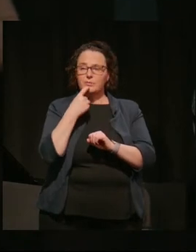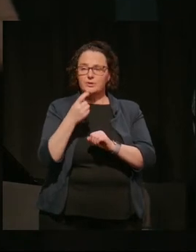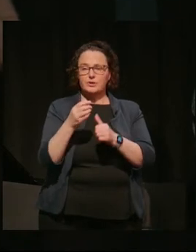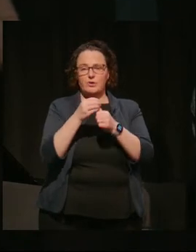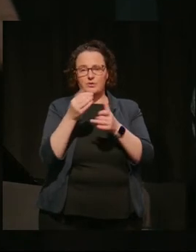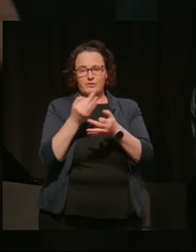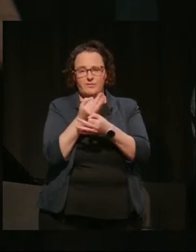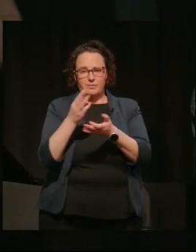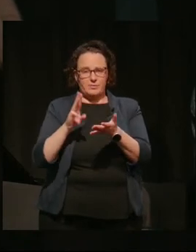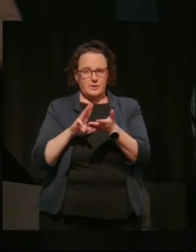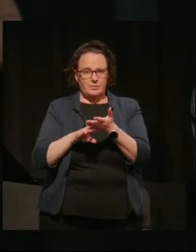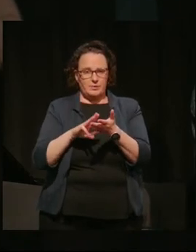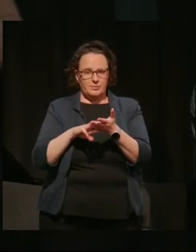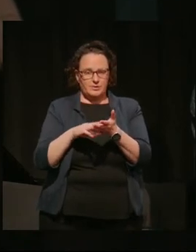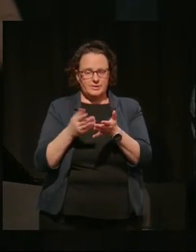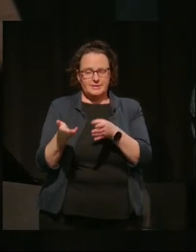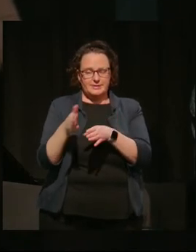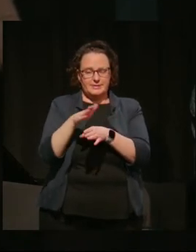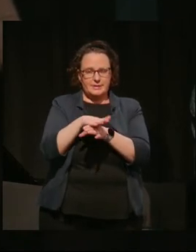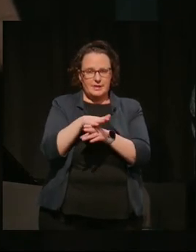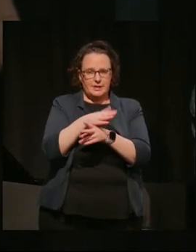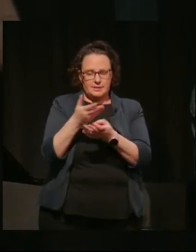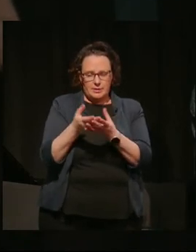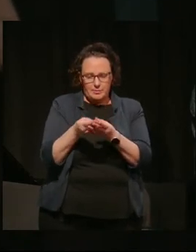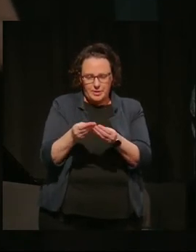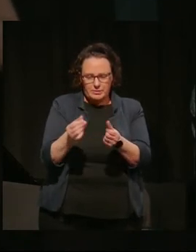the Holocaust.